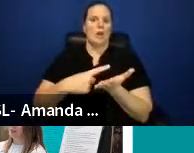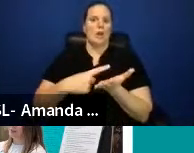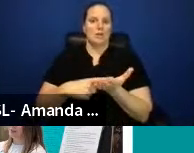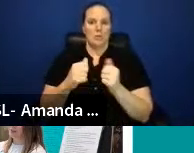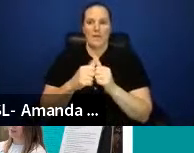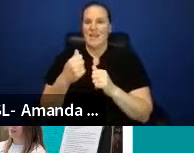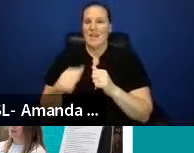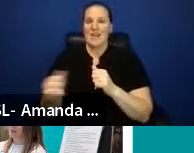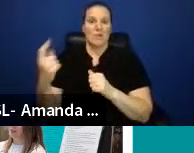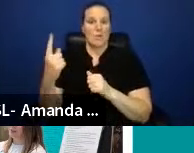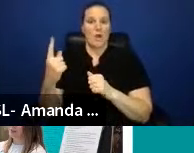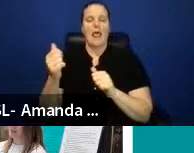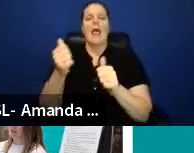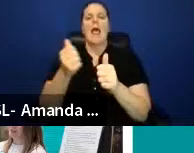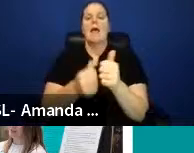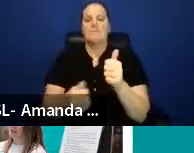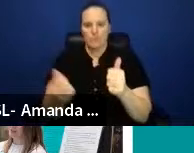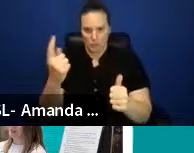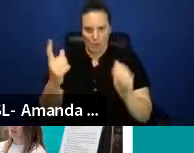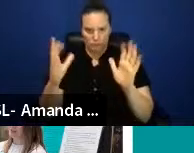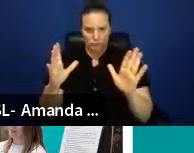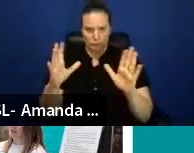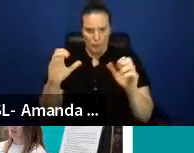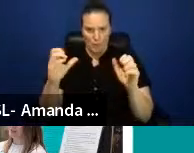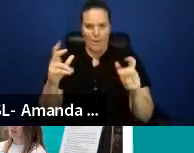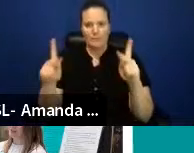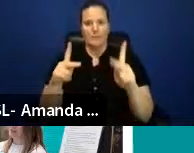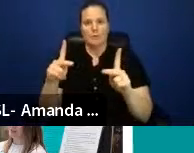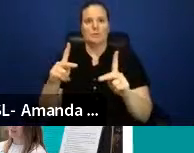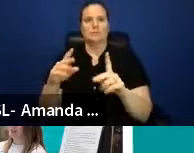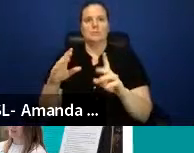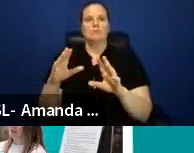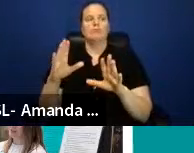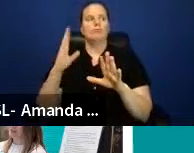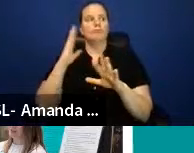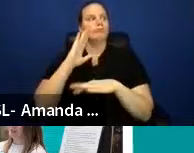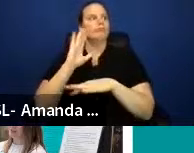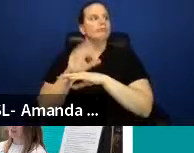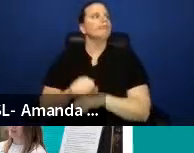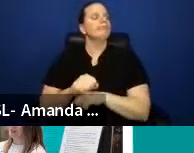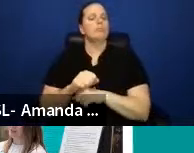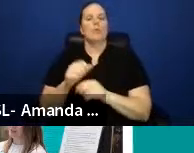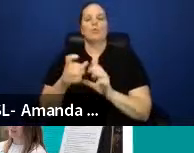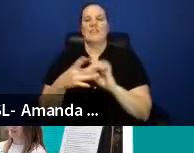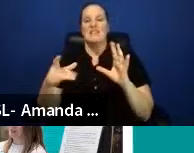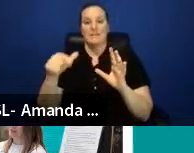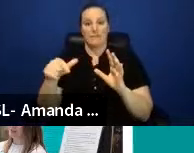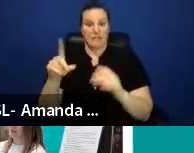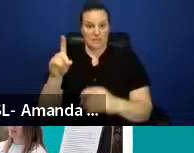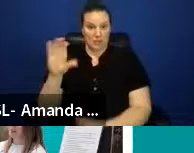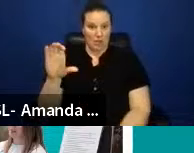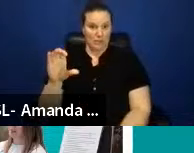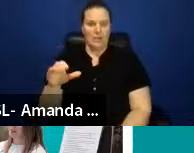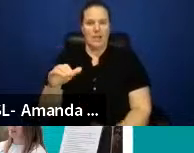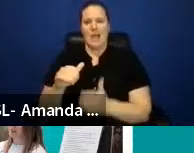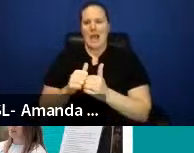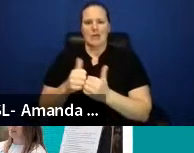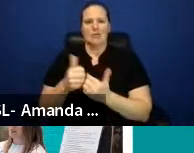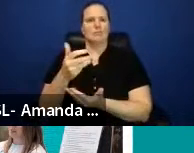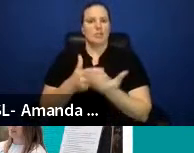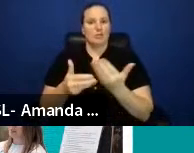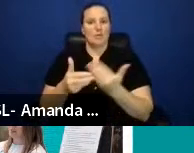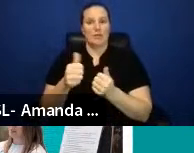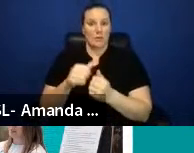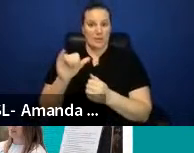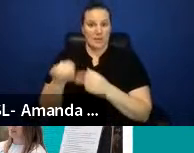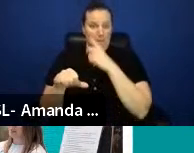any and everybody. We want to get people oriented to the release of this document and how to interact with it.